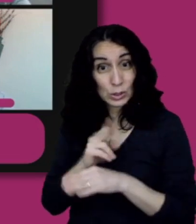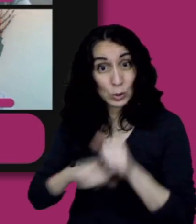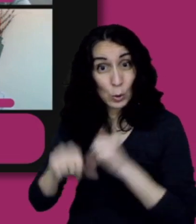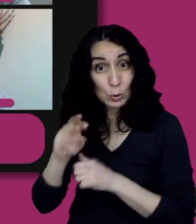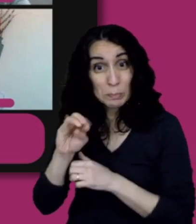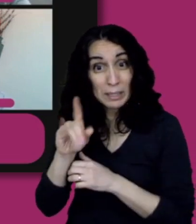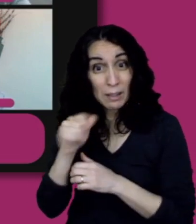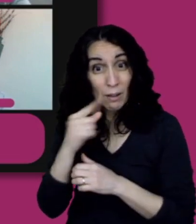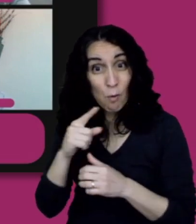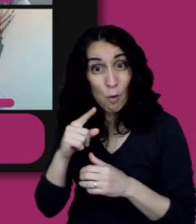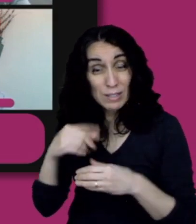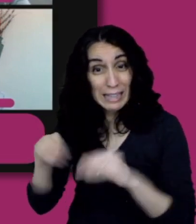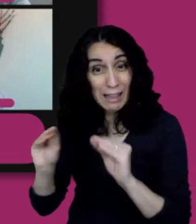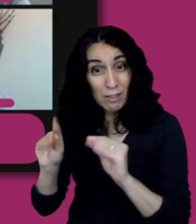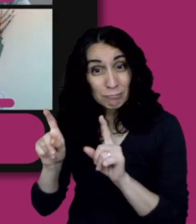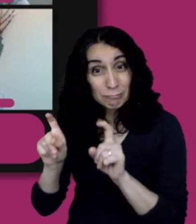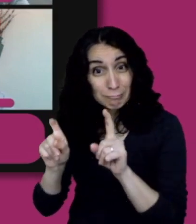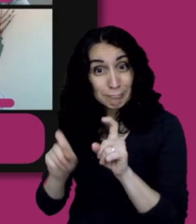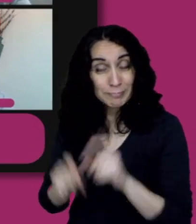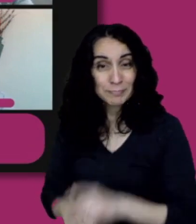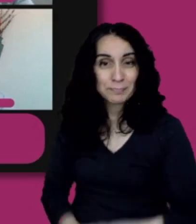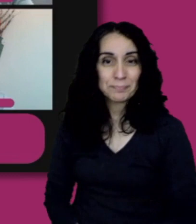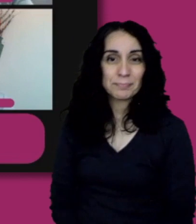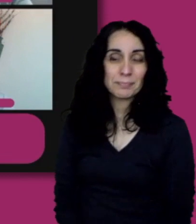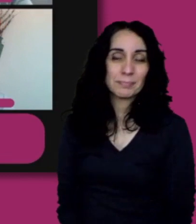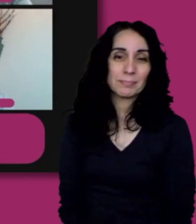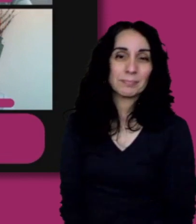success in driving sales through social media?